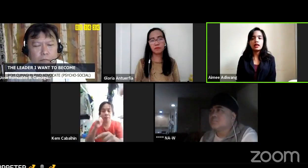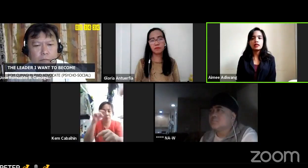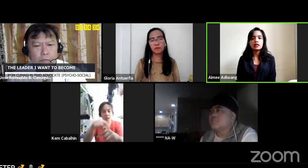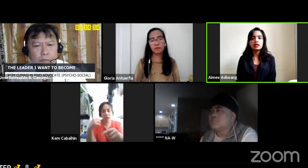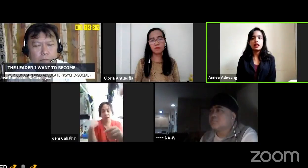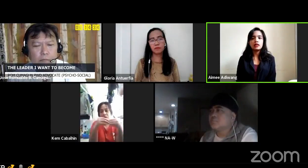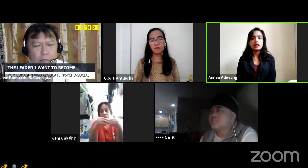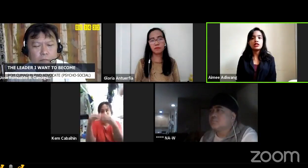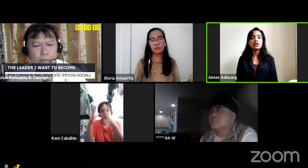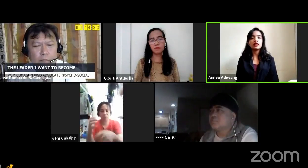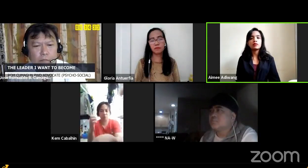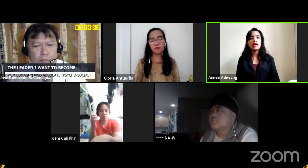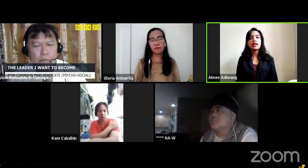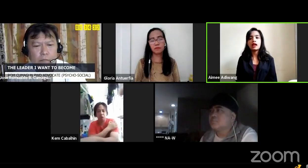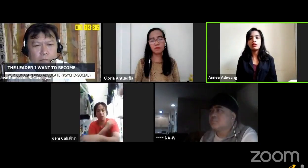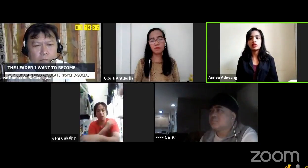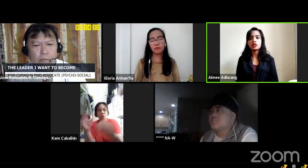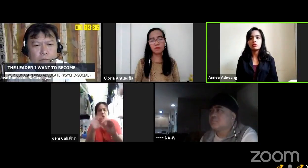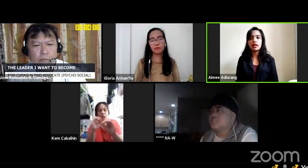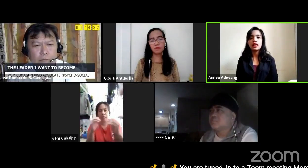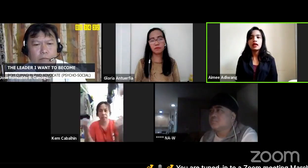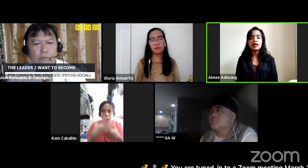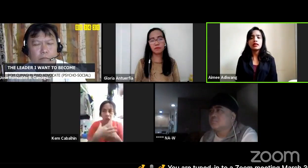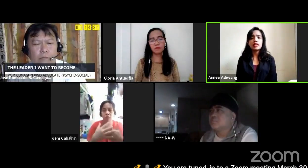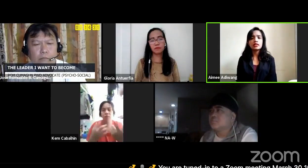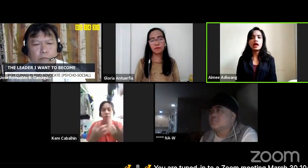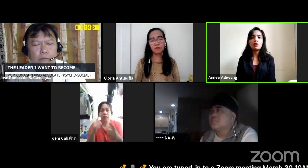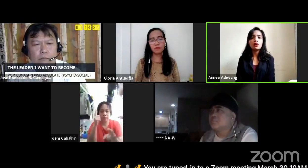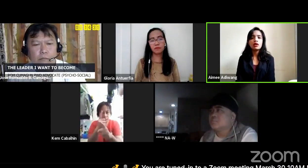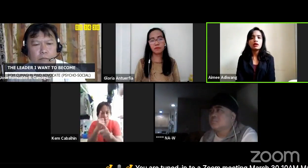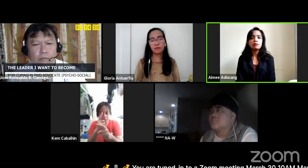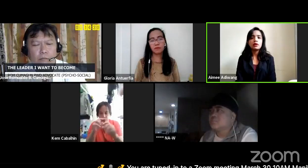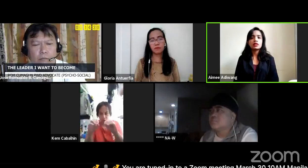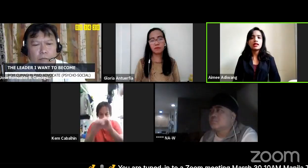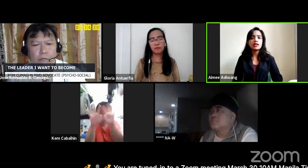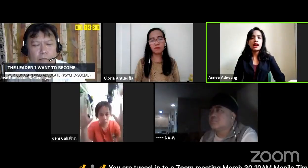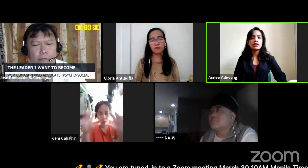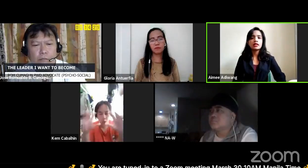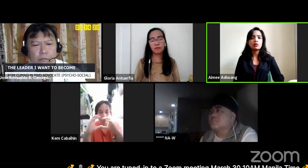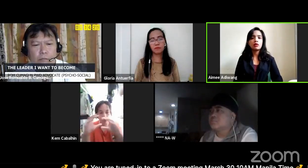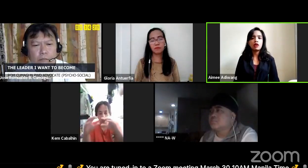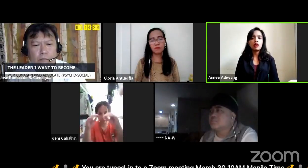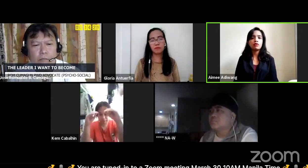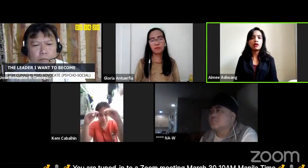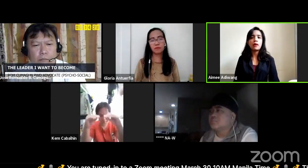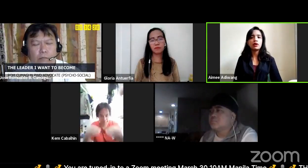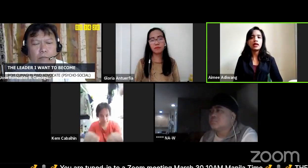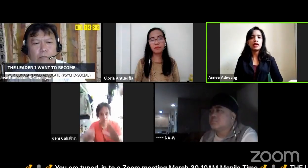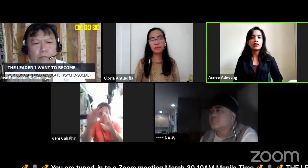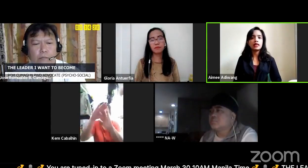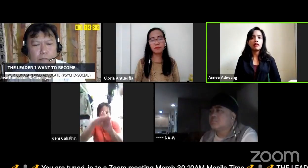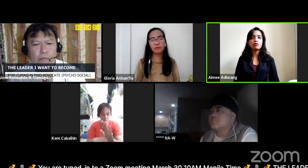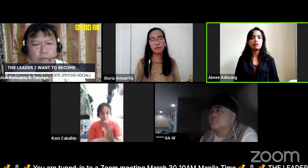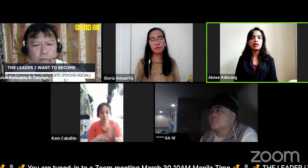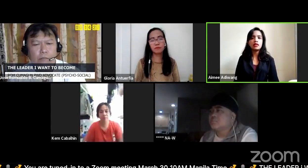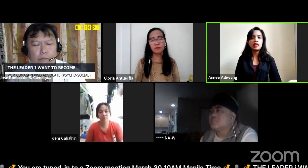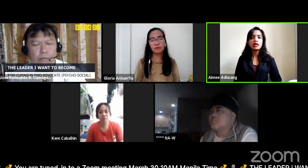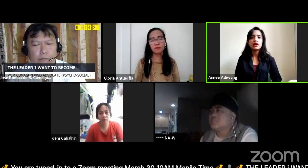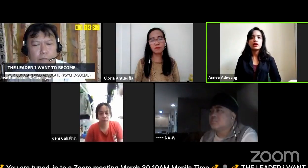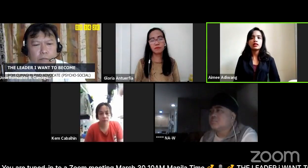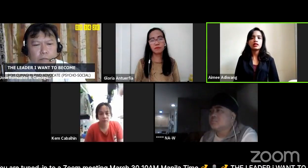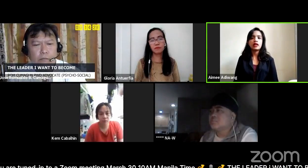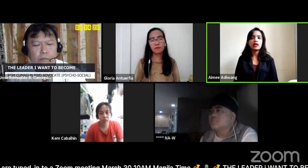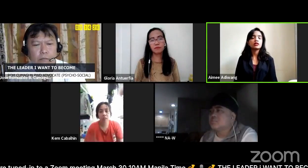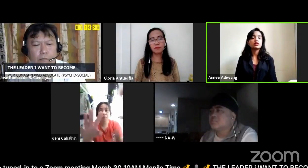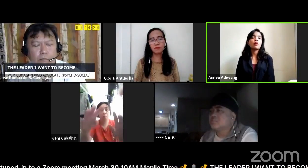in my in teaching them sign language as well. If that's how, because that's one way of empowering the deaf